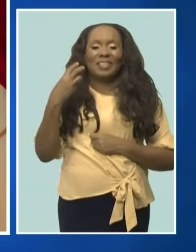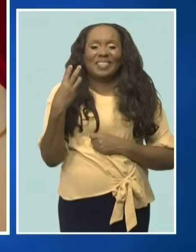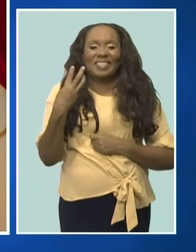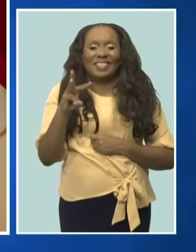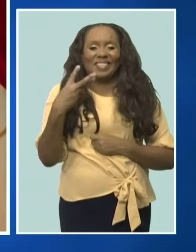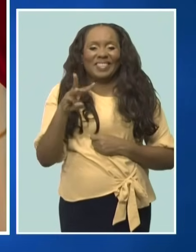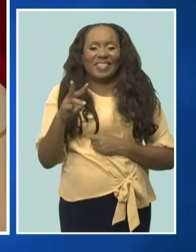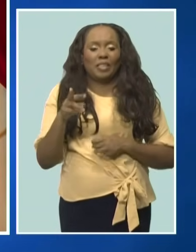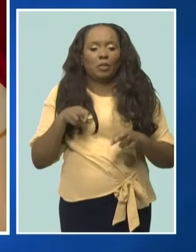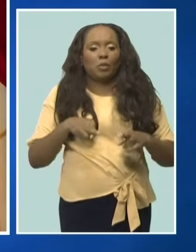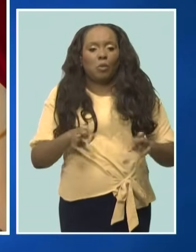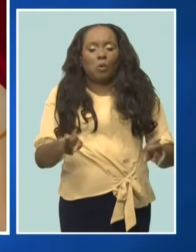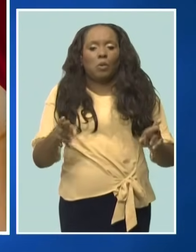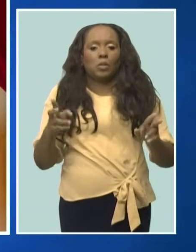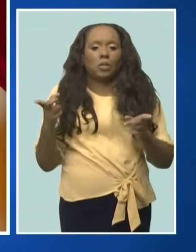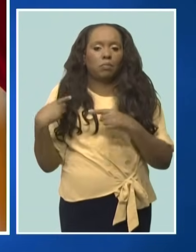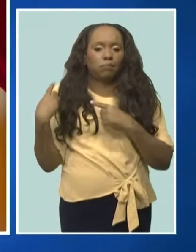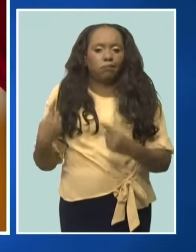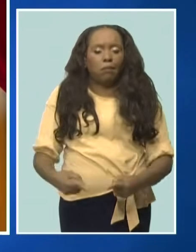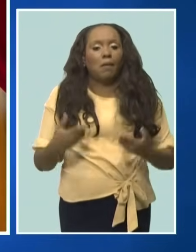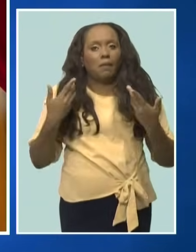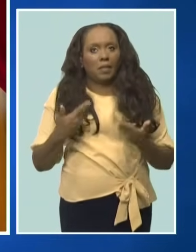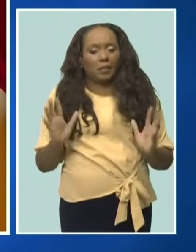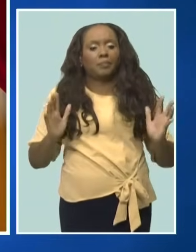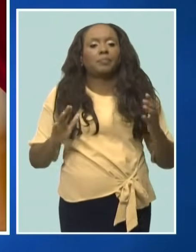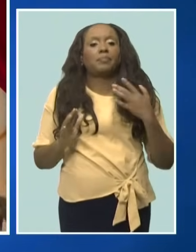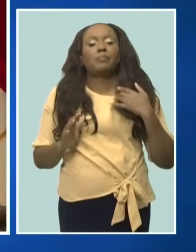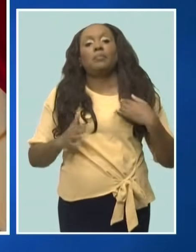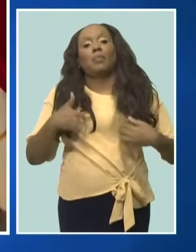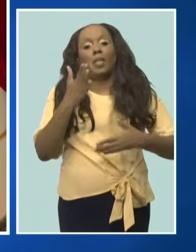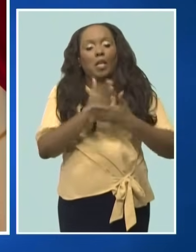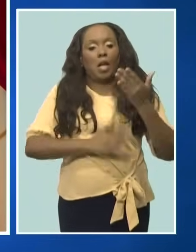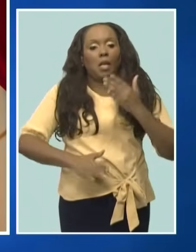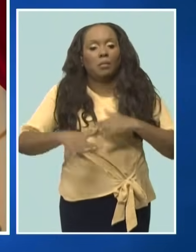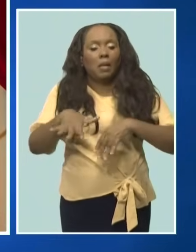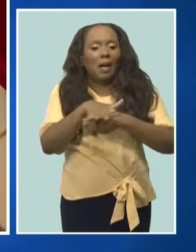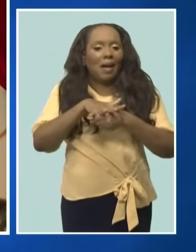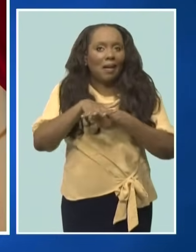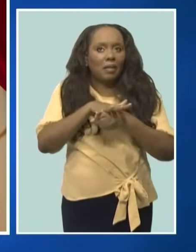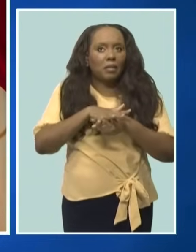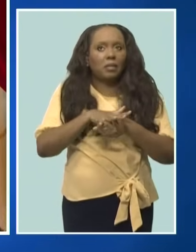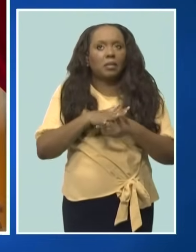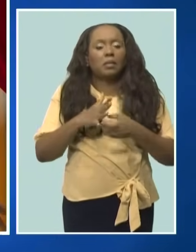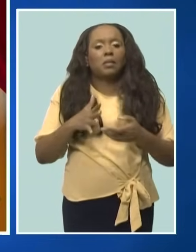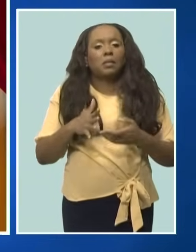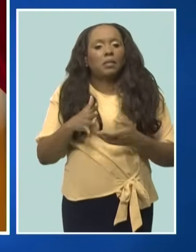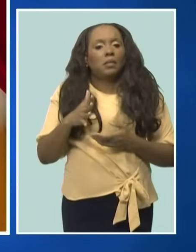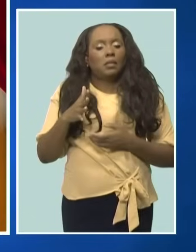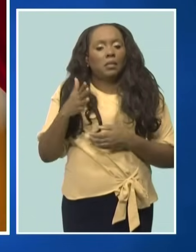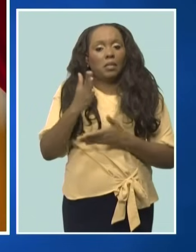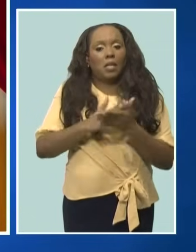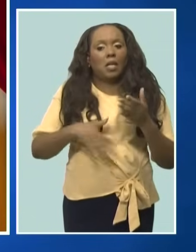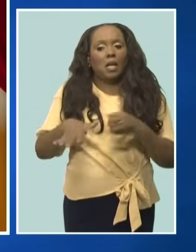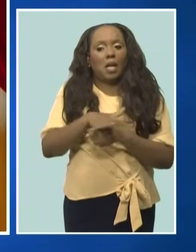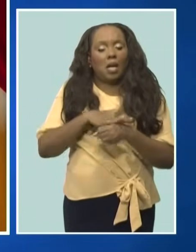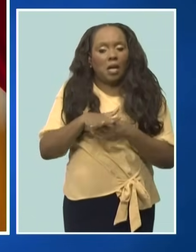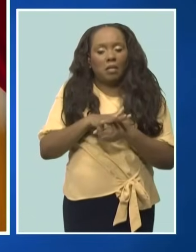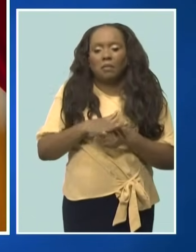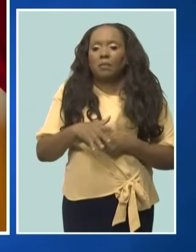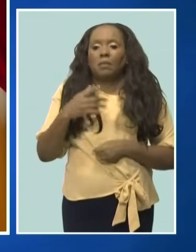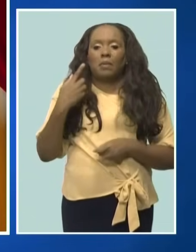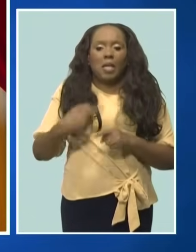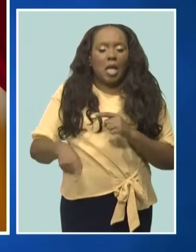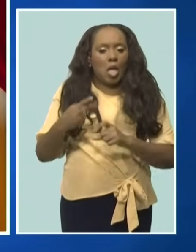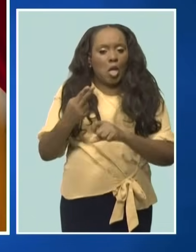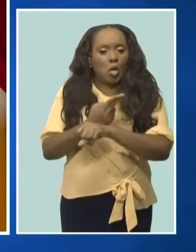Water, there are areas that are still zone A which cannot be used, but there are others which we have freed